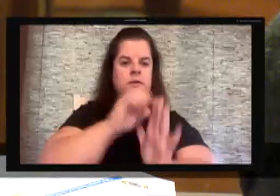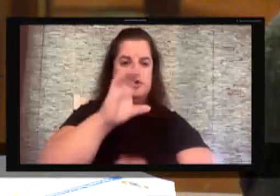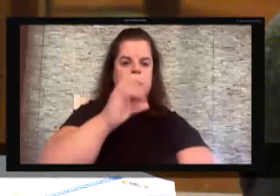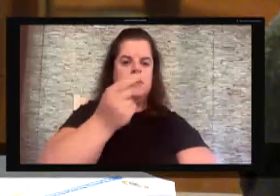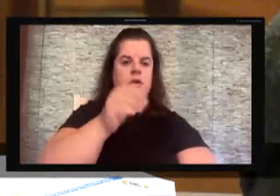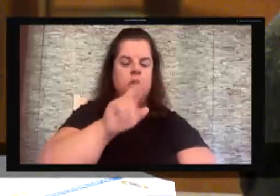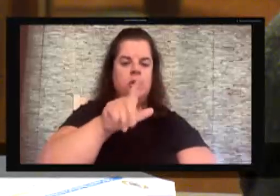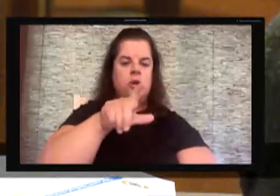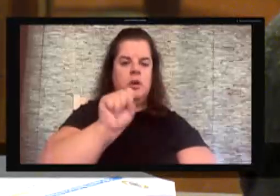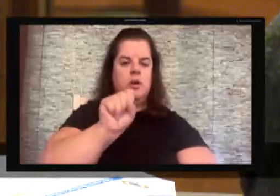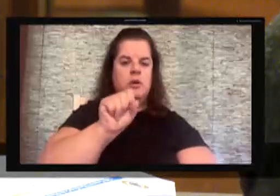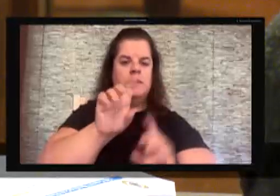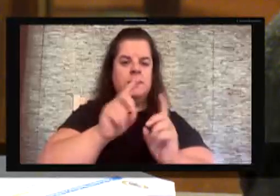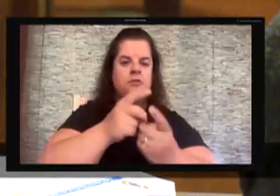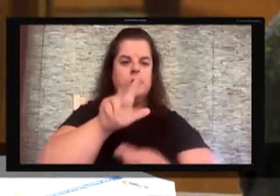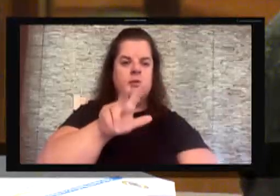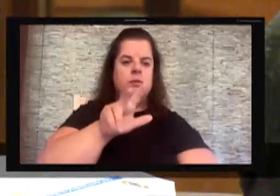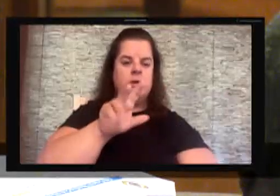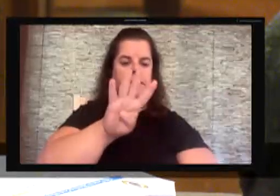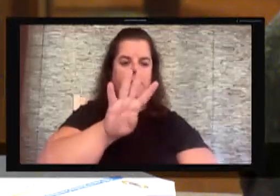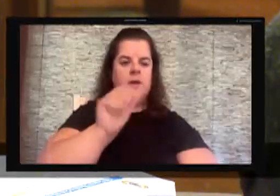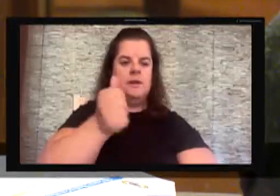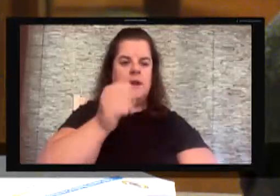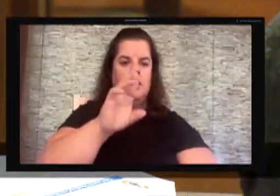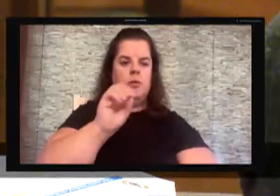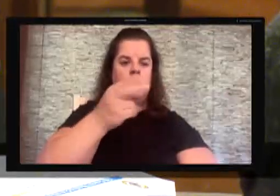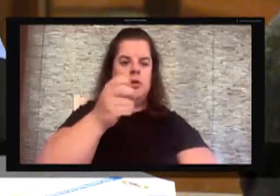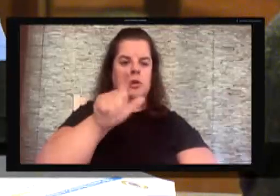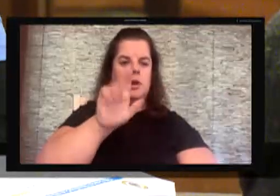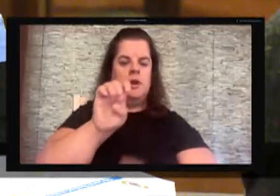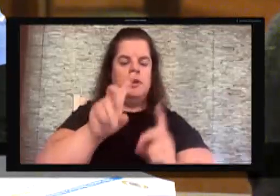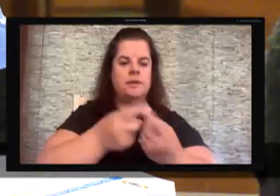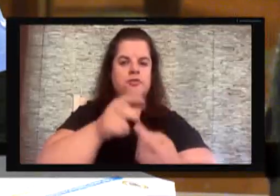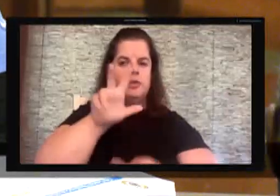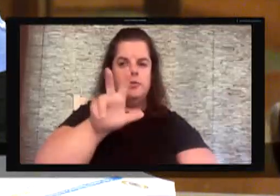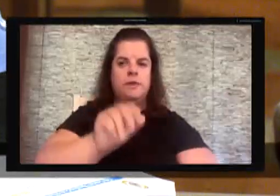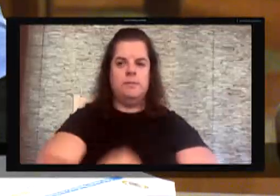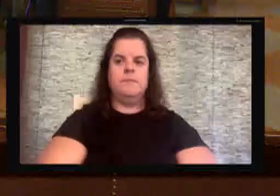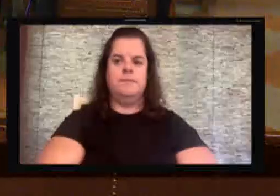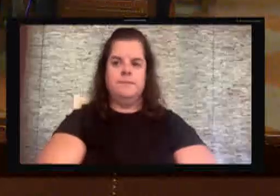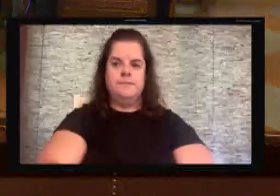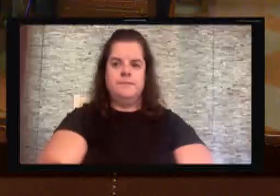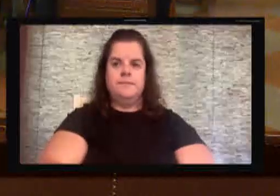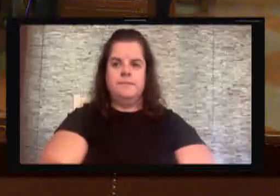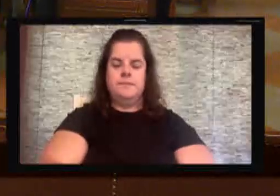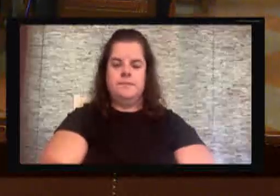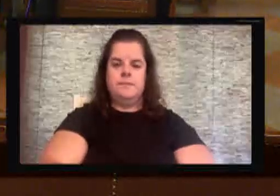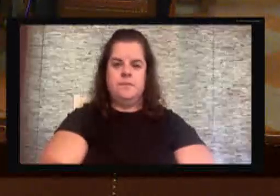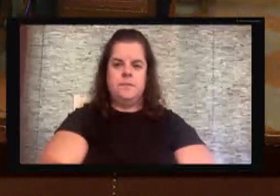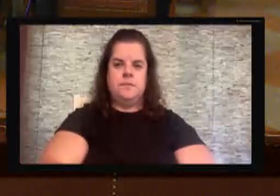Council District 3, and 410 Rochelle Street, Council District 3.